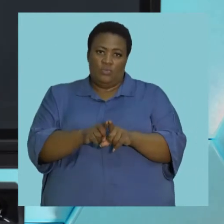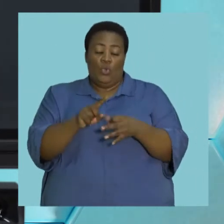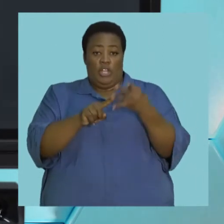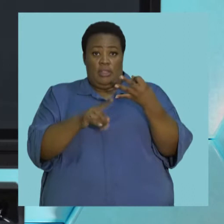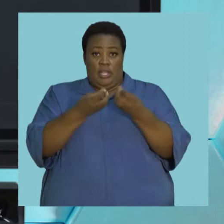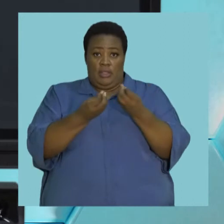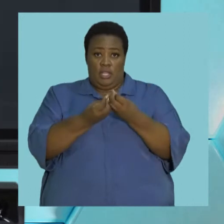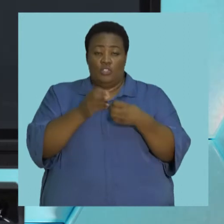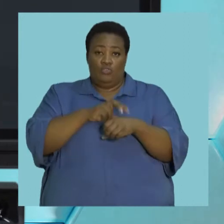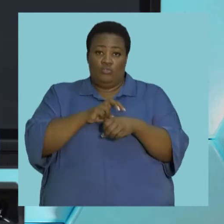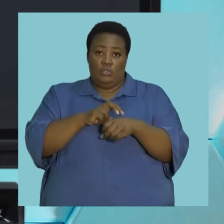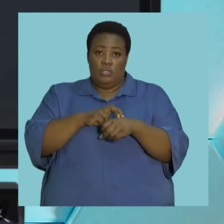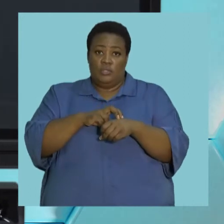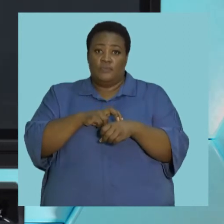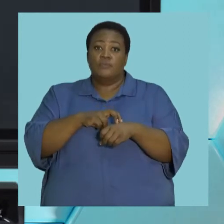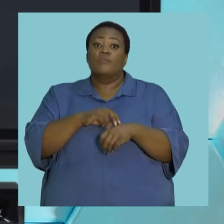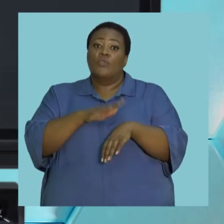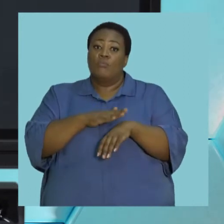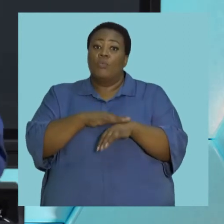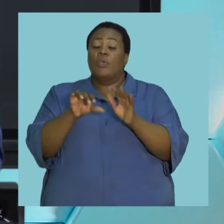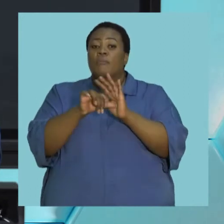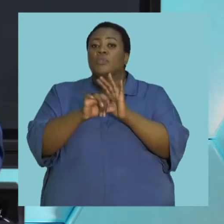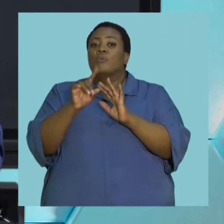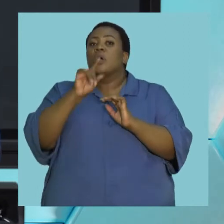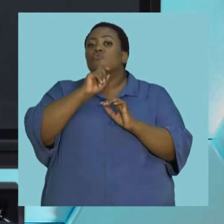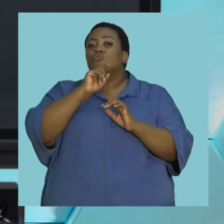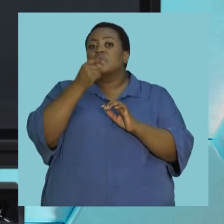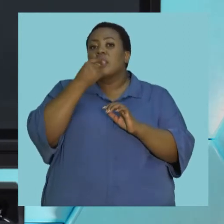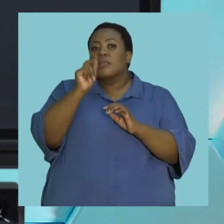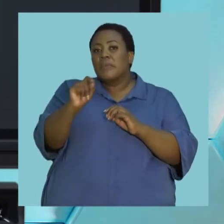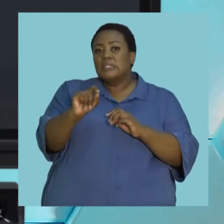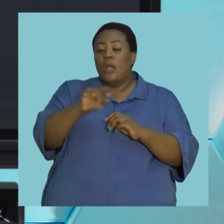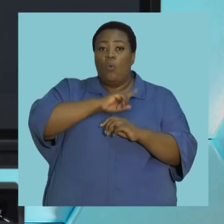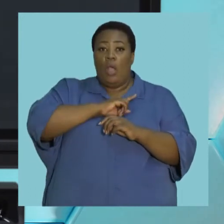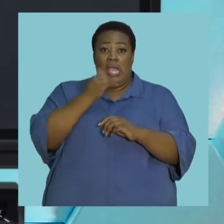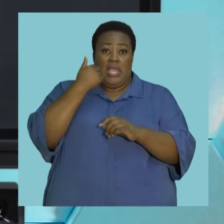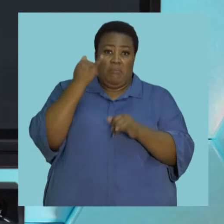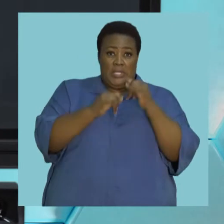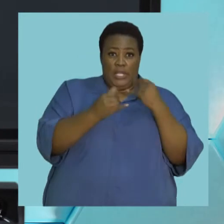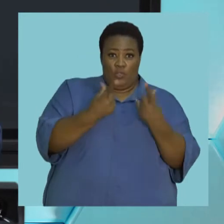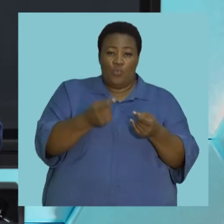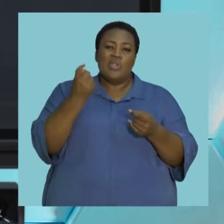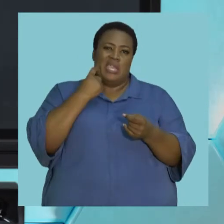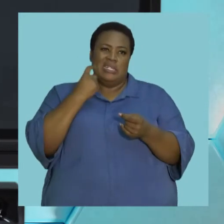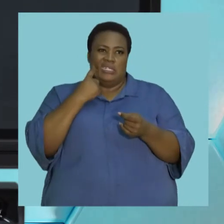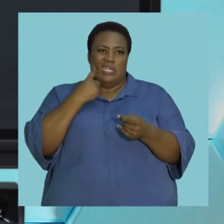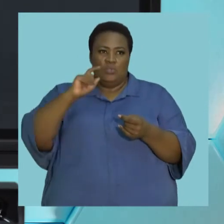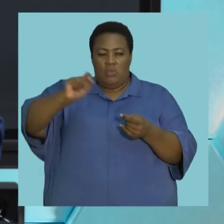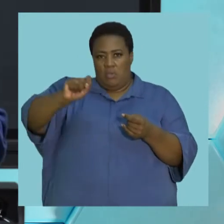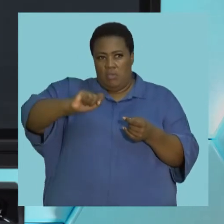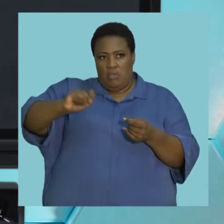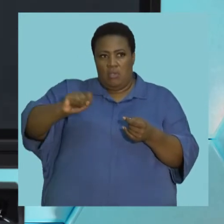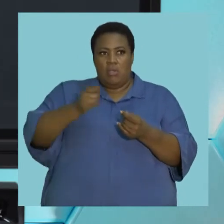a compass, and most importantly, you're doing it in pencil, because often if you make a mistake, it's easier for you to erase that